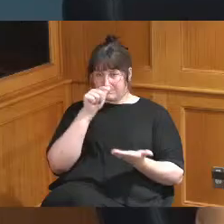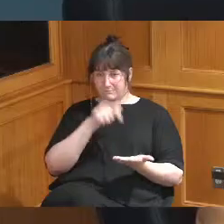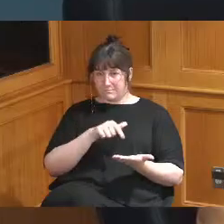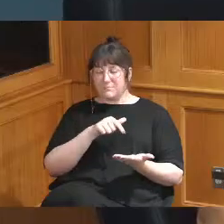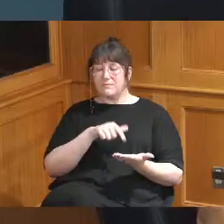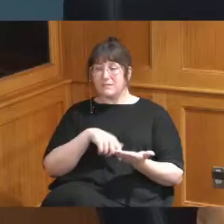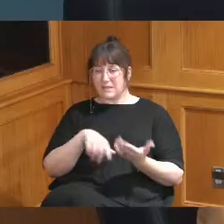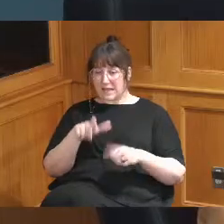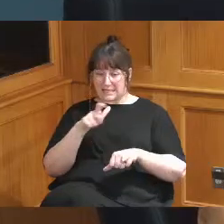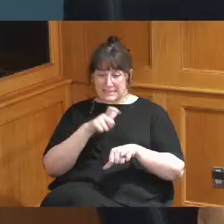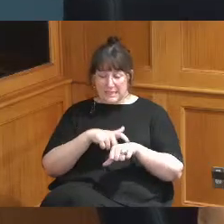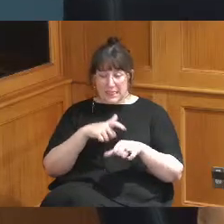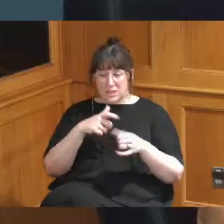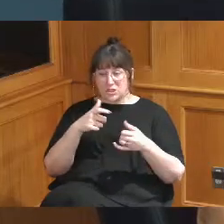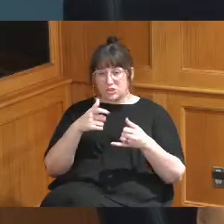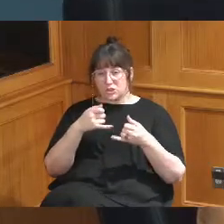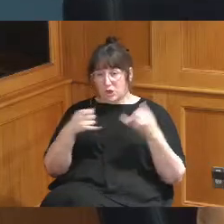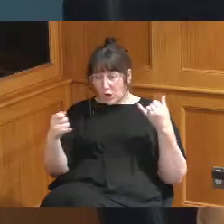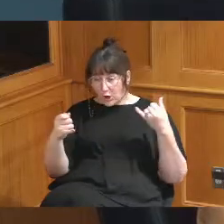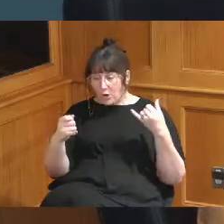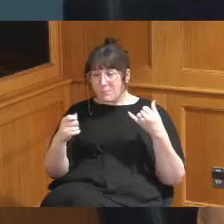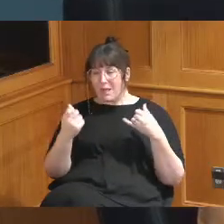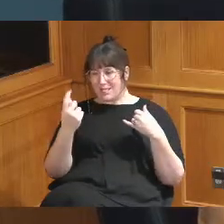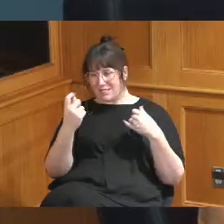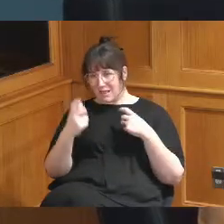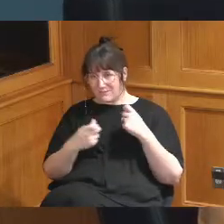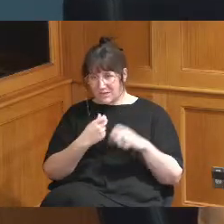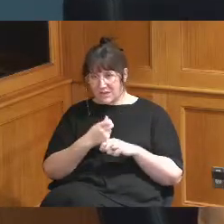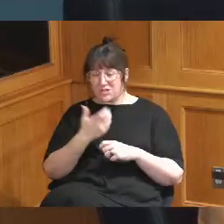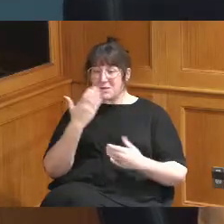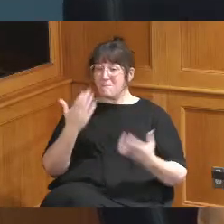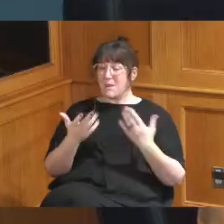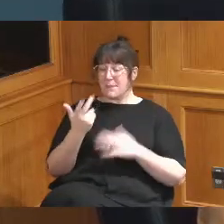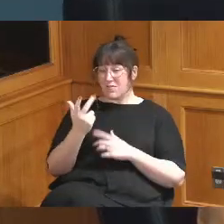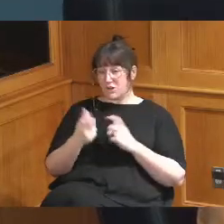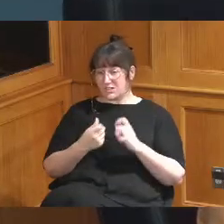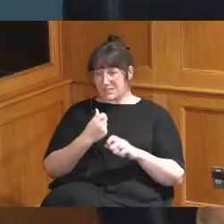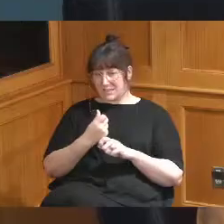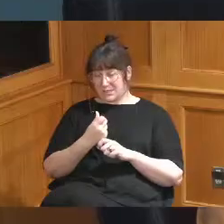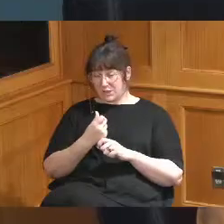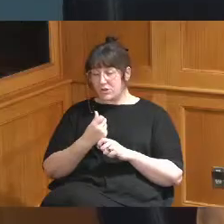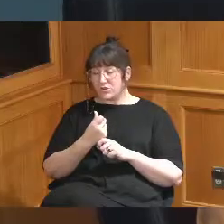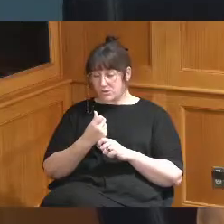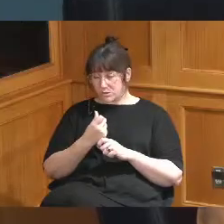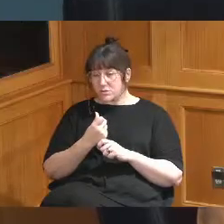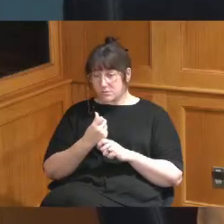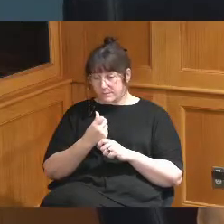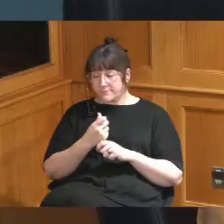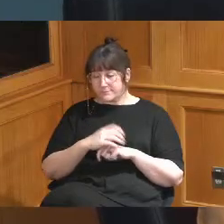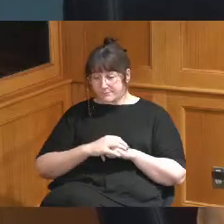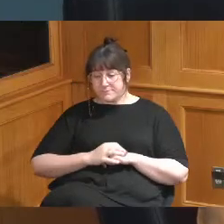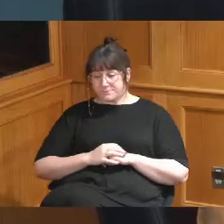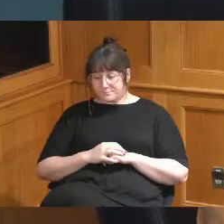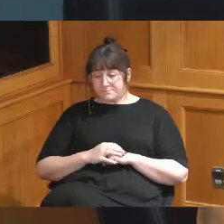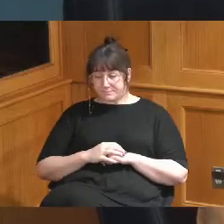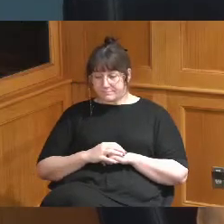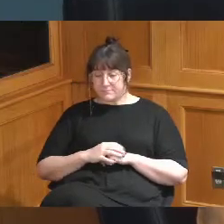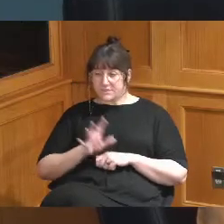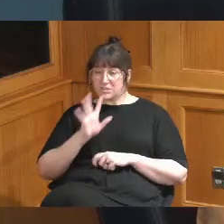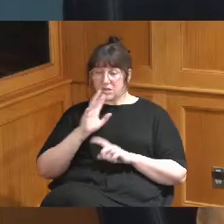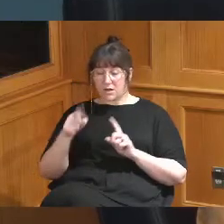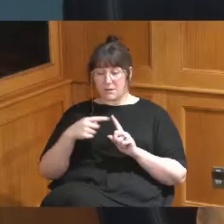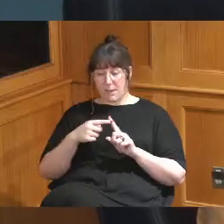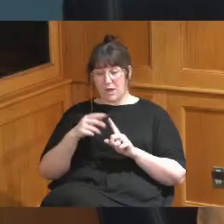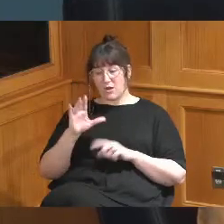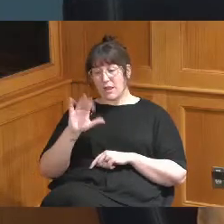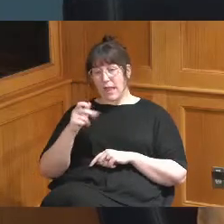term. As was mentioned, it's 11 years, maybe 13, given a trigger that we've talked about in the past. It talks about the capital